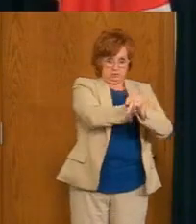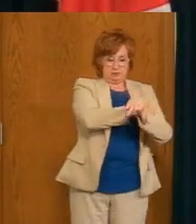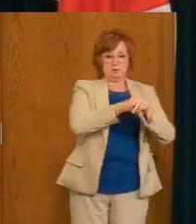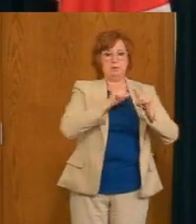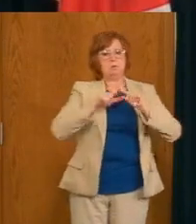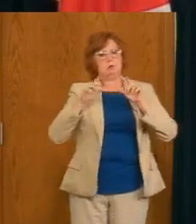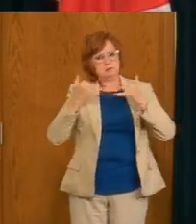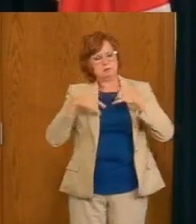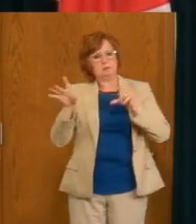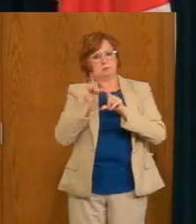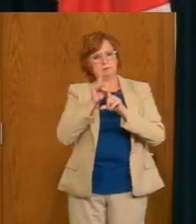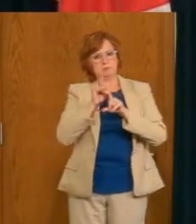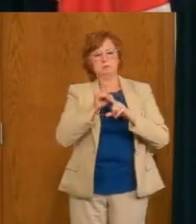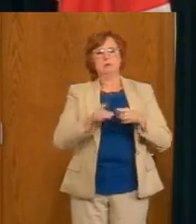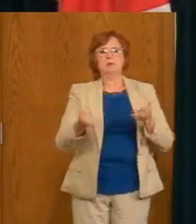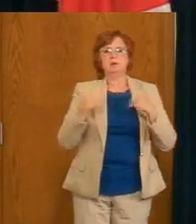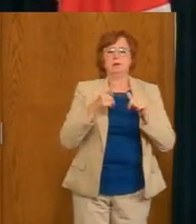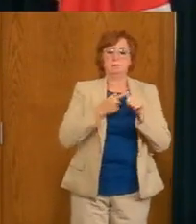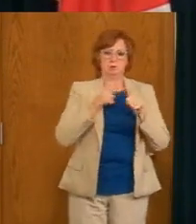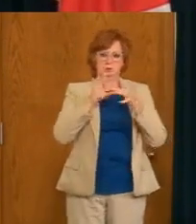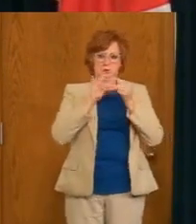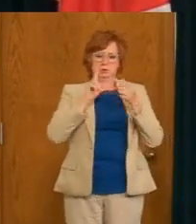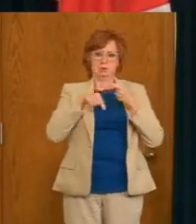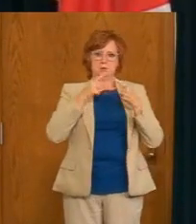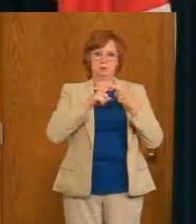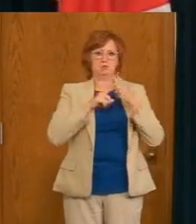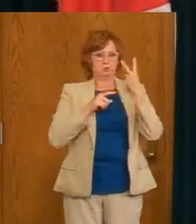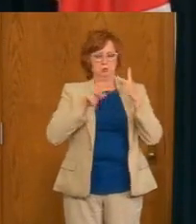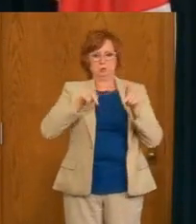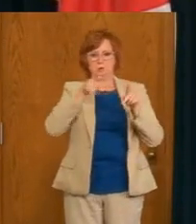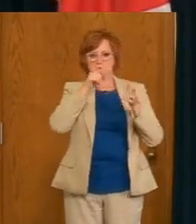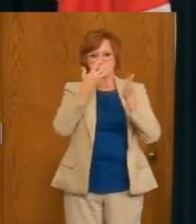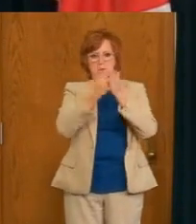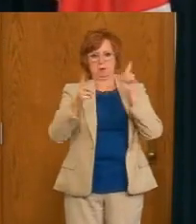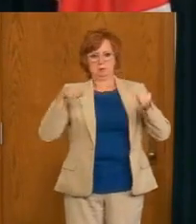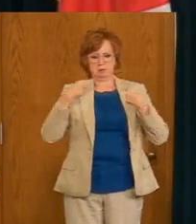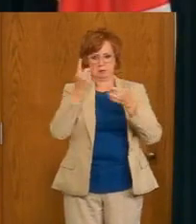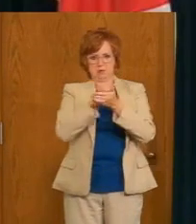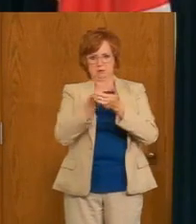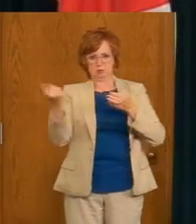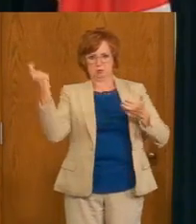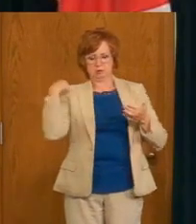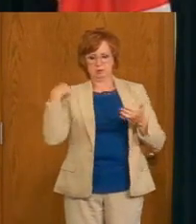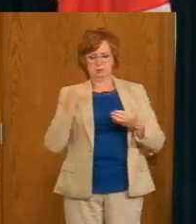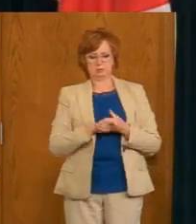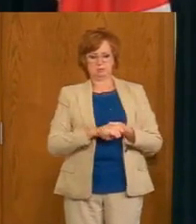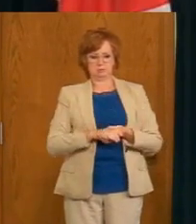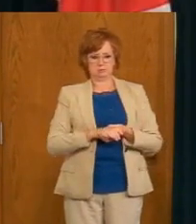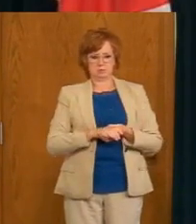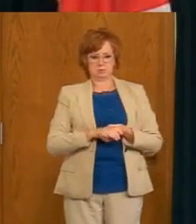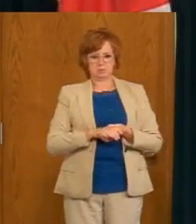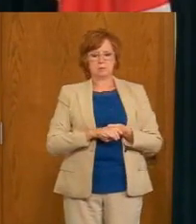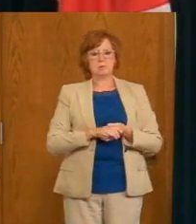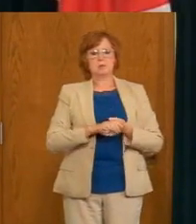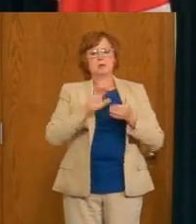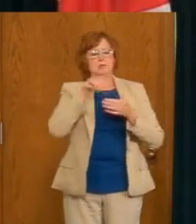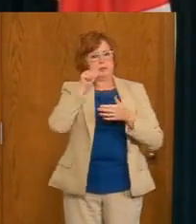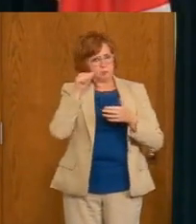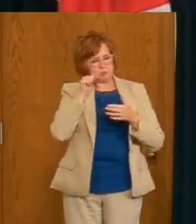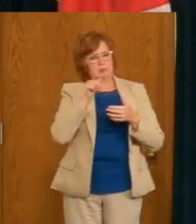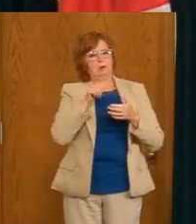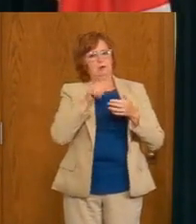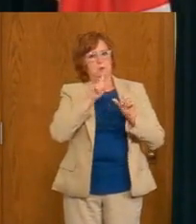my sympathies and condolences to the families and friends of the 2 Saskatchewan residents who have passed away since our last briefing. These deaths were reported